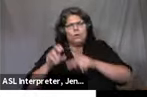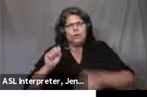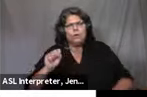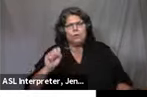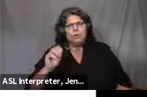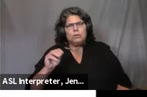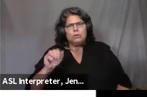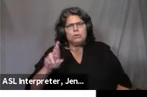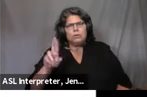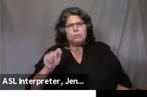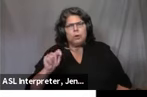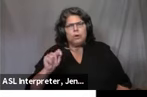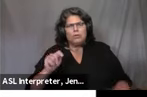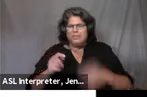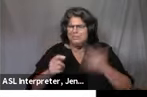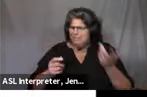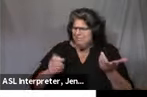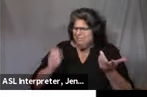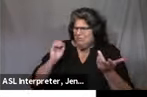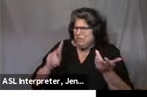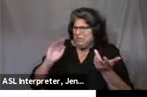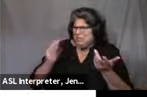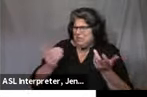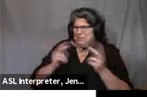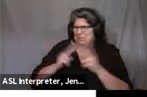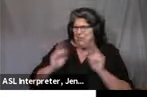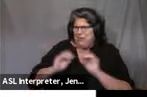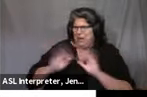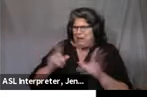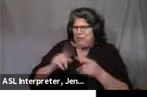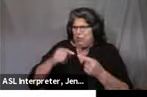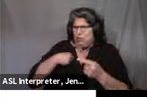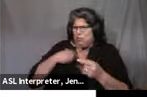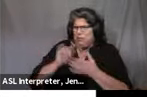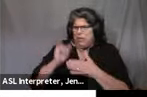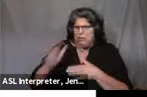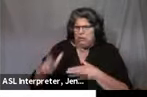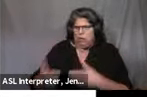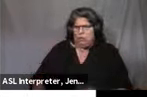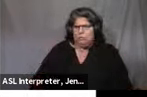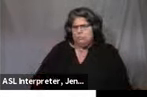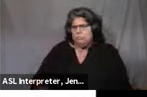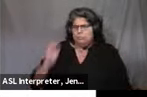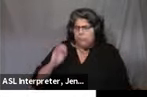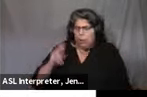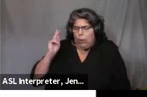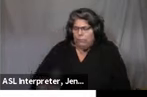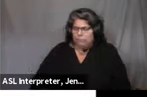just seems like a real straightforward thing to me when I look at the map, that's all. Okay.